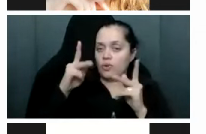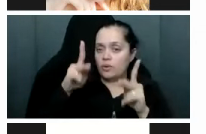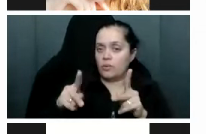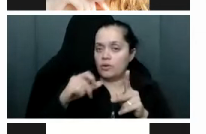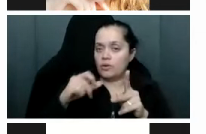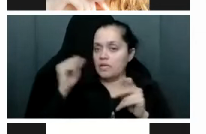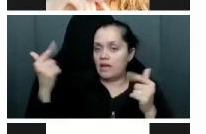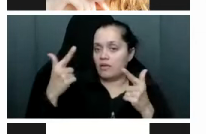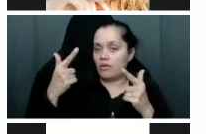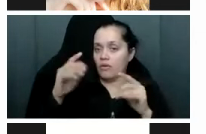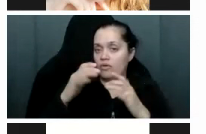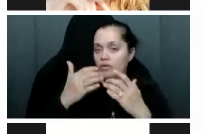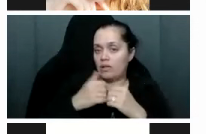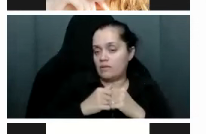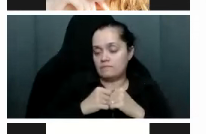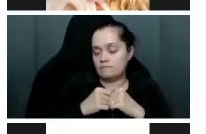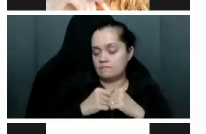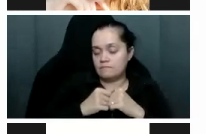rest of the class.